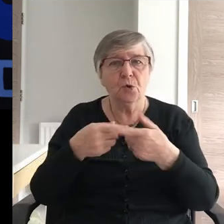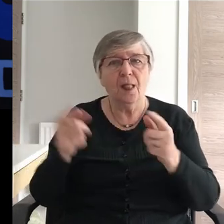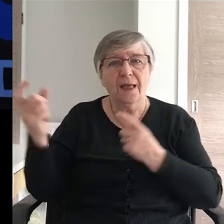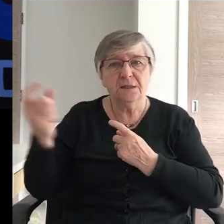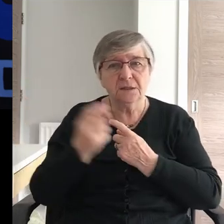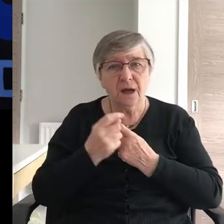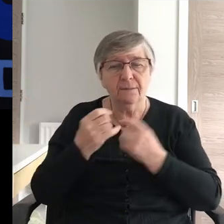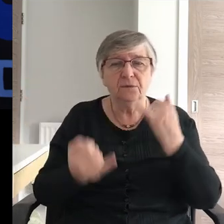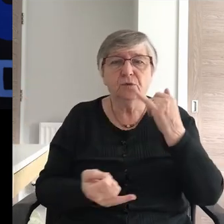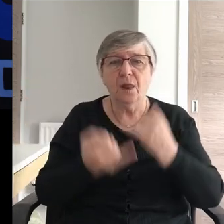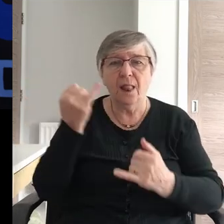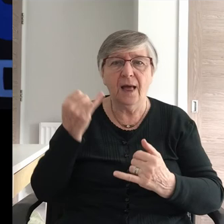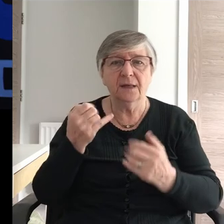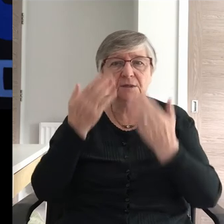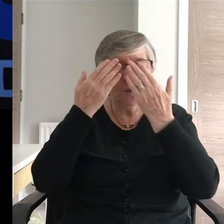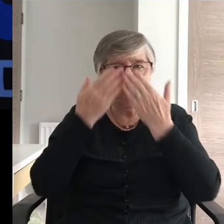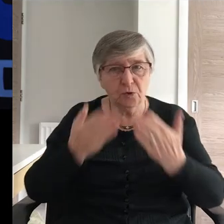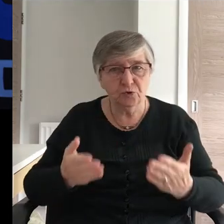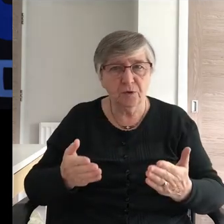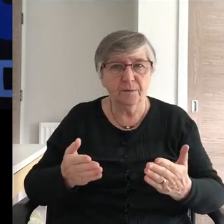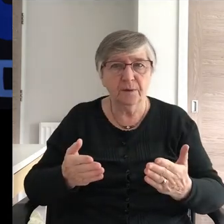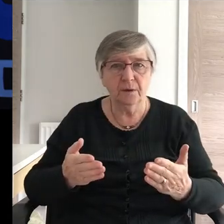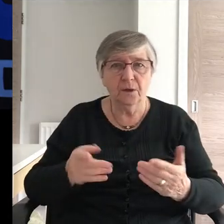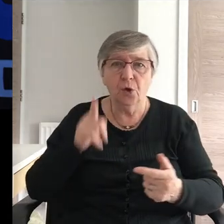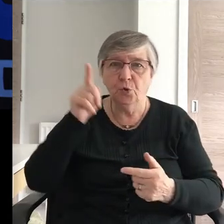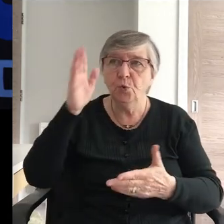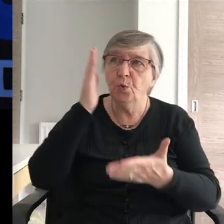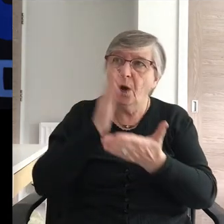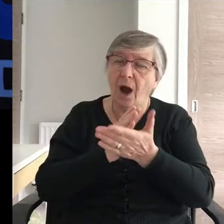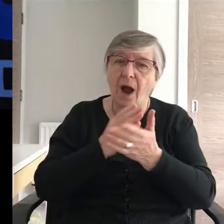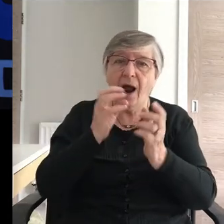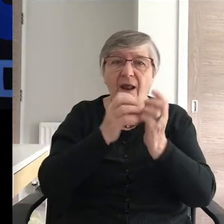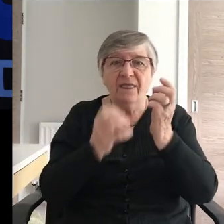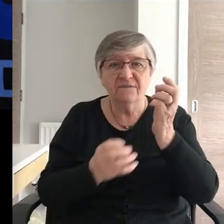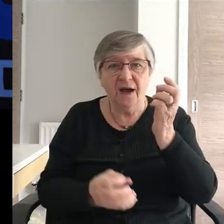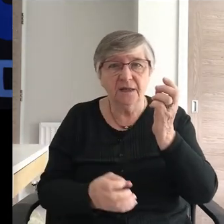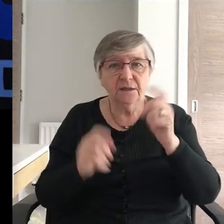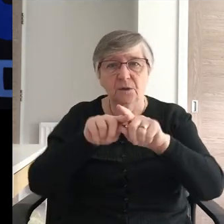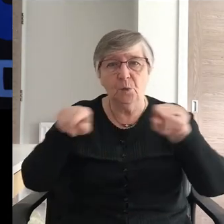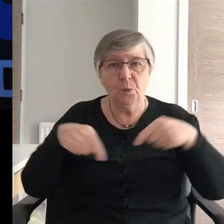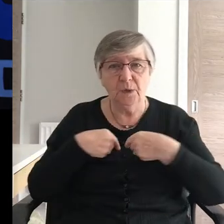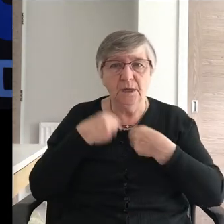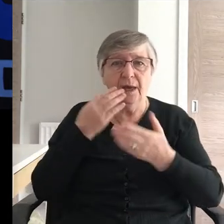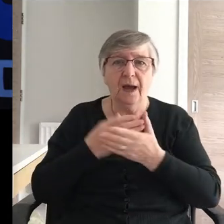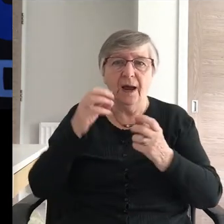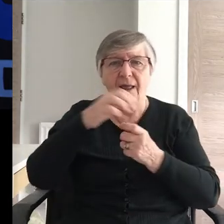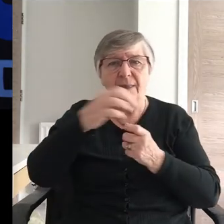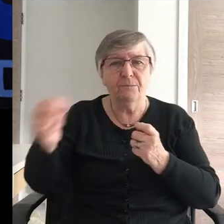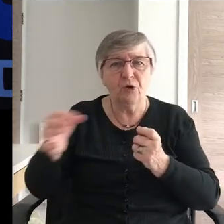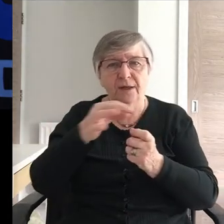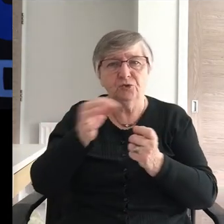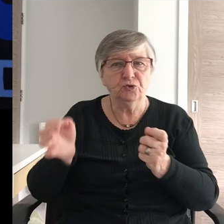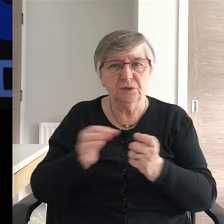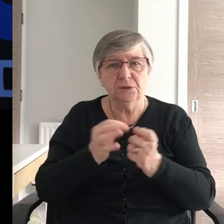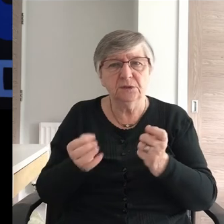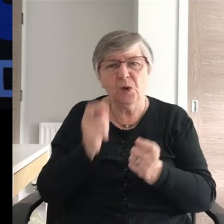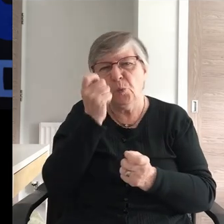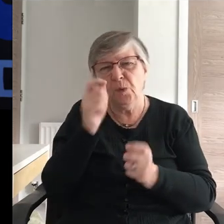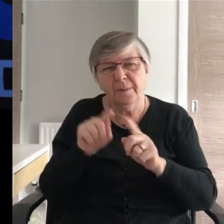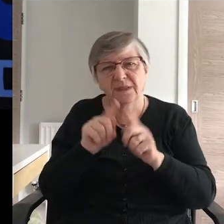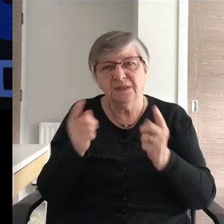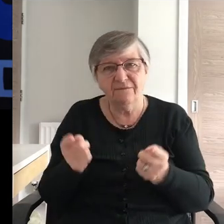So let's come to our final worship. You are the vine, we are the branches. Slightly